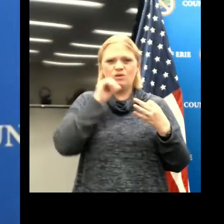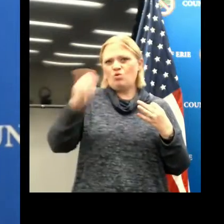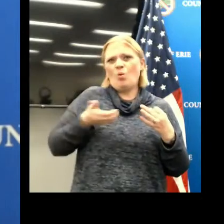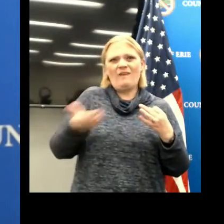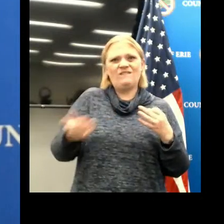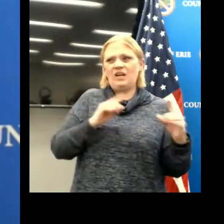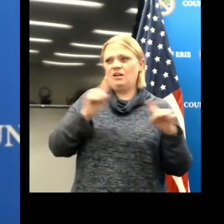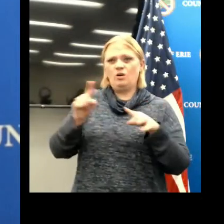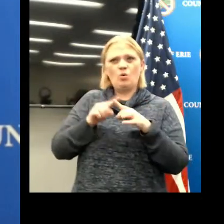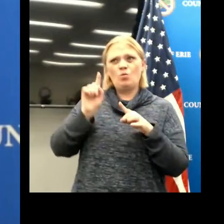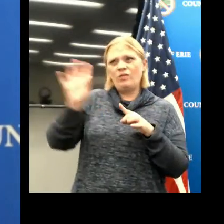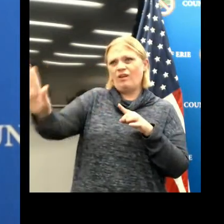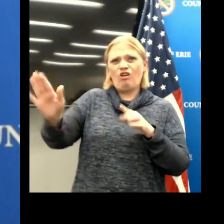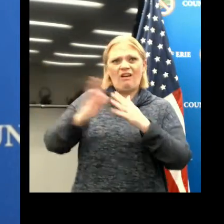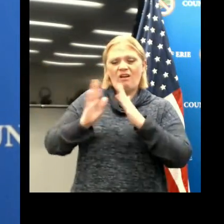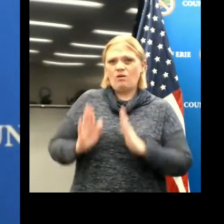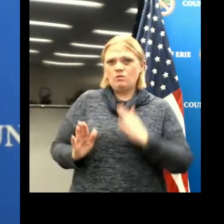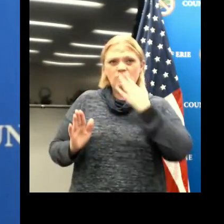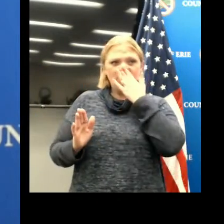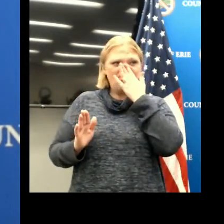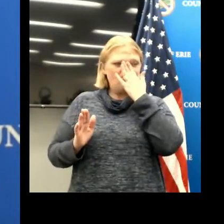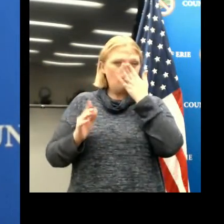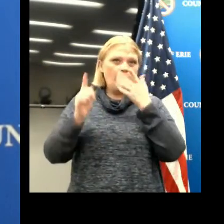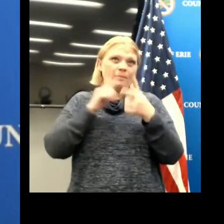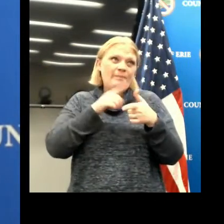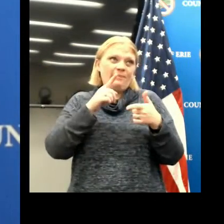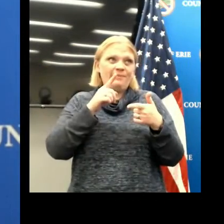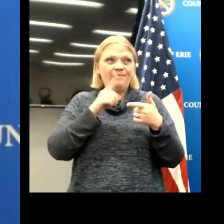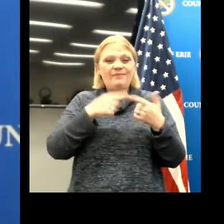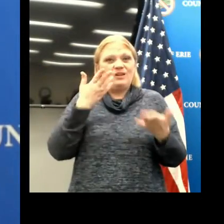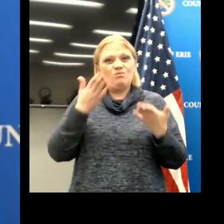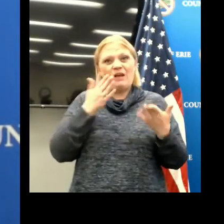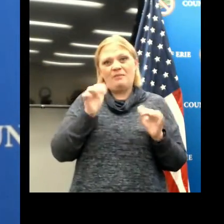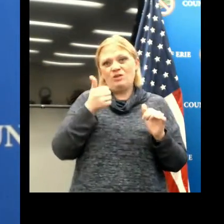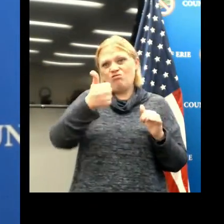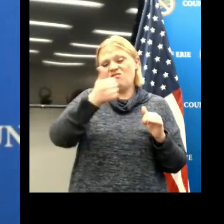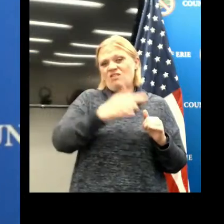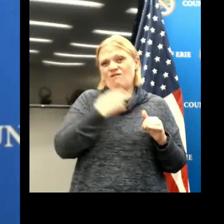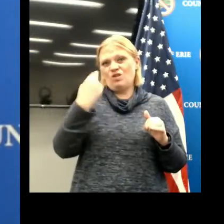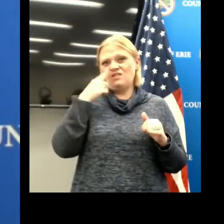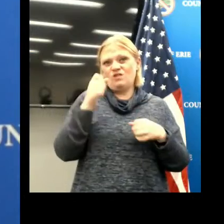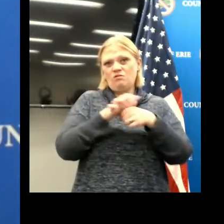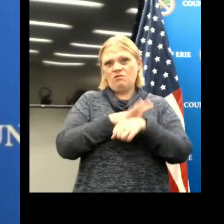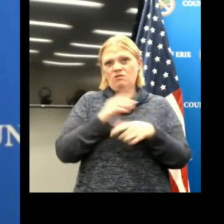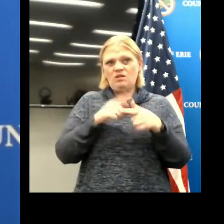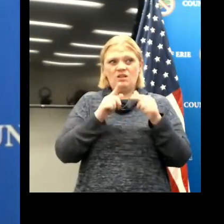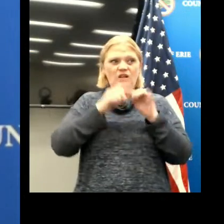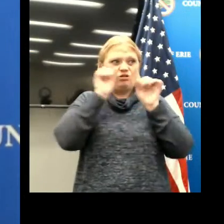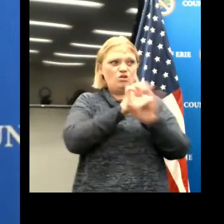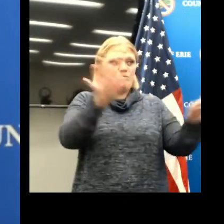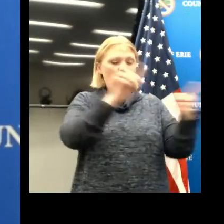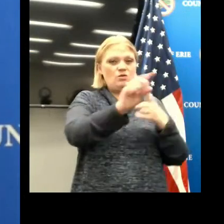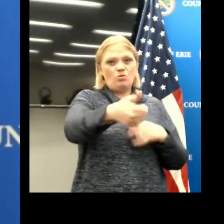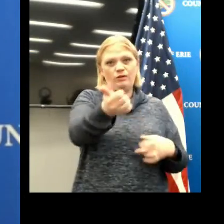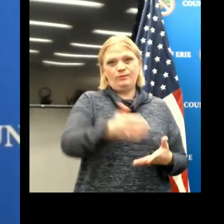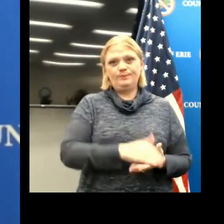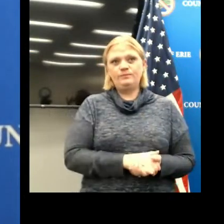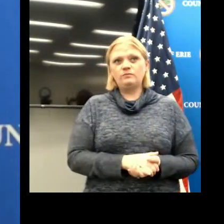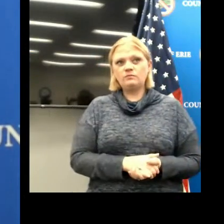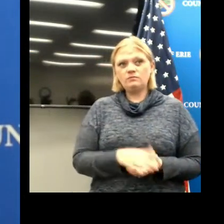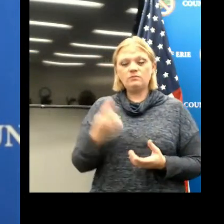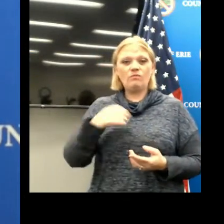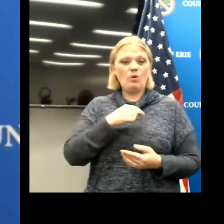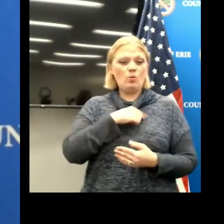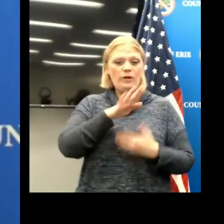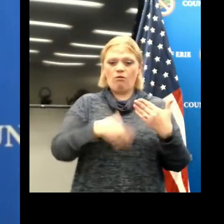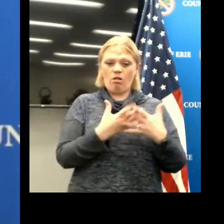go to their locations, because you are only potentially putting yourself at risk for COVID-19 and then spreading it to others. We are all in